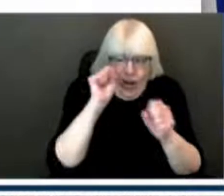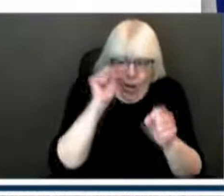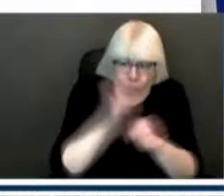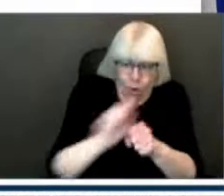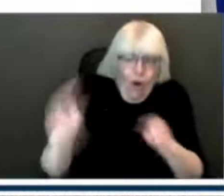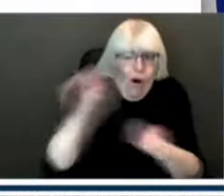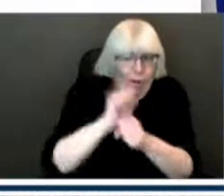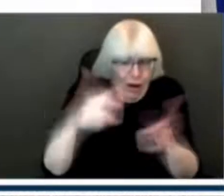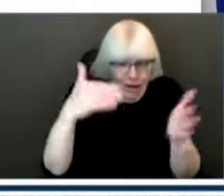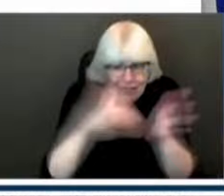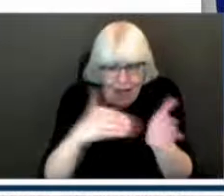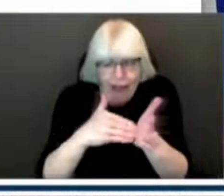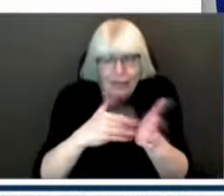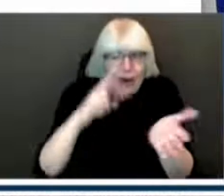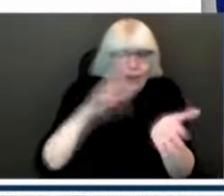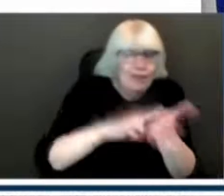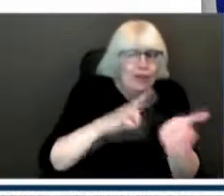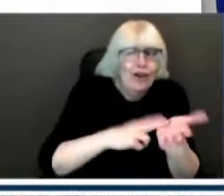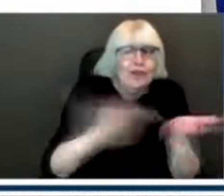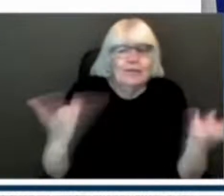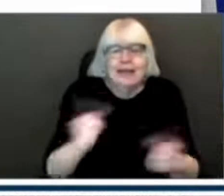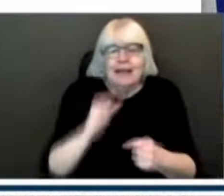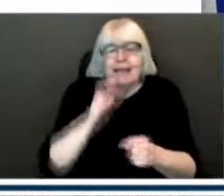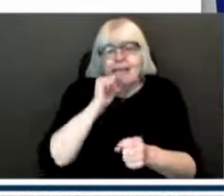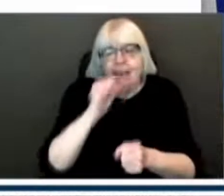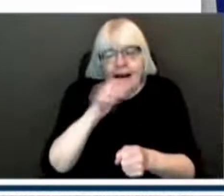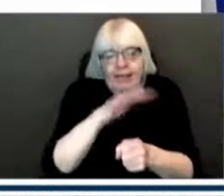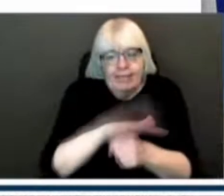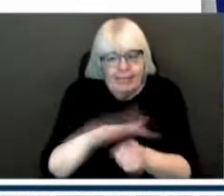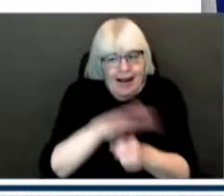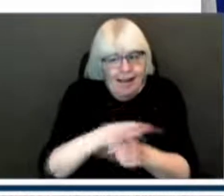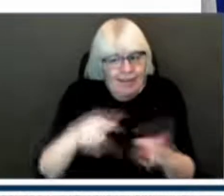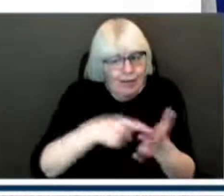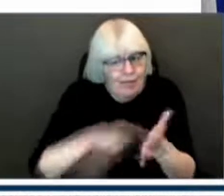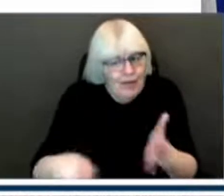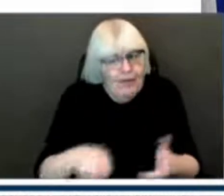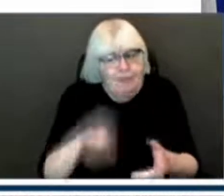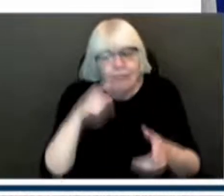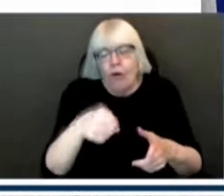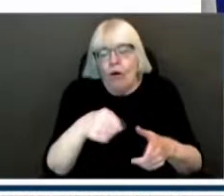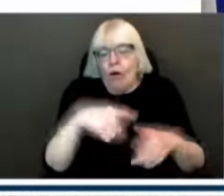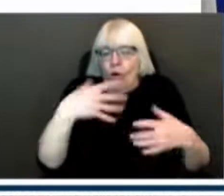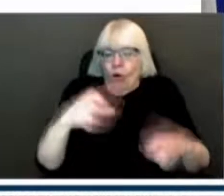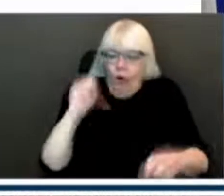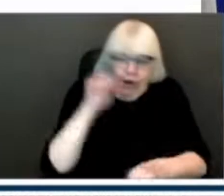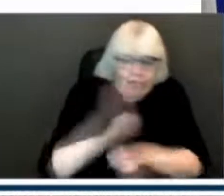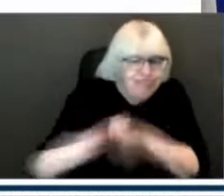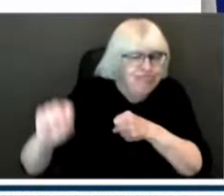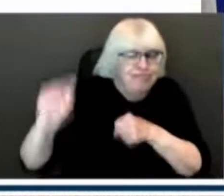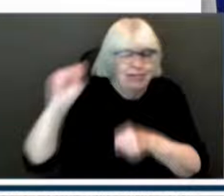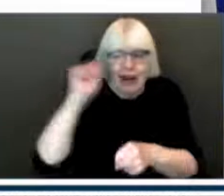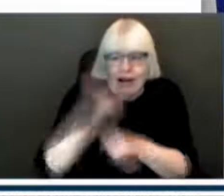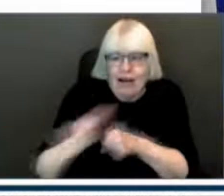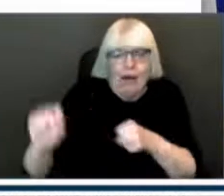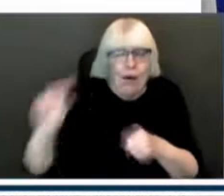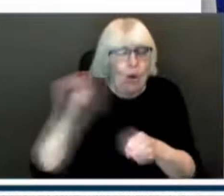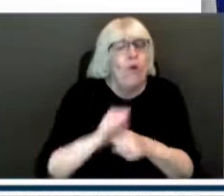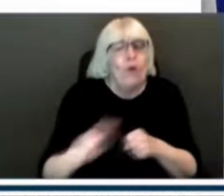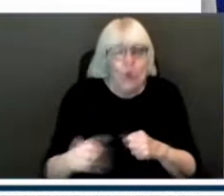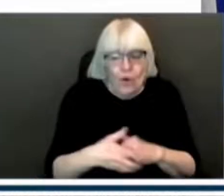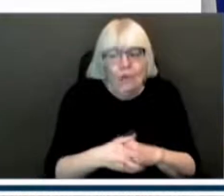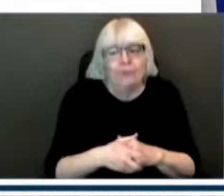by almost every metric possible to look at it. I heard loud and clear last night on a call with hundreds